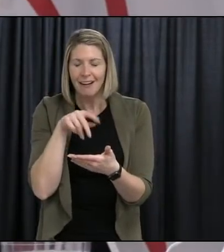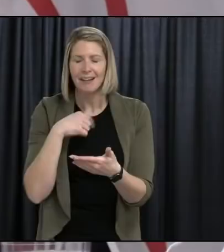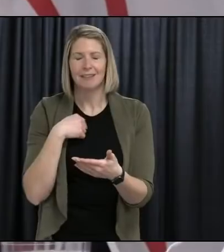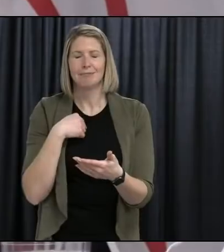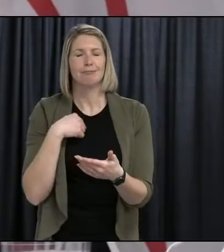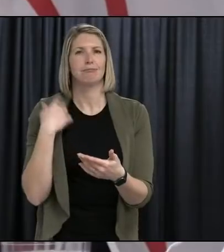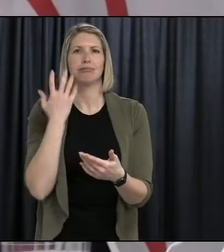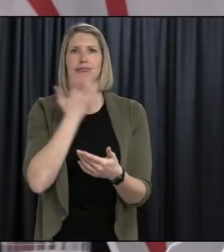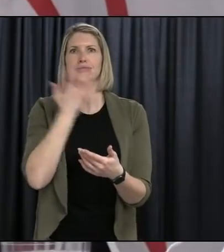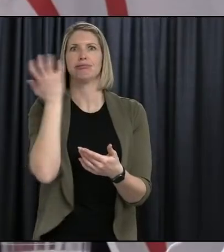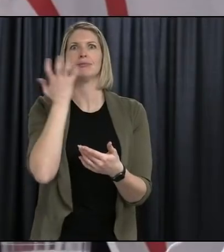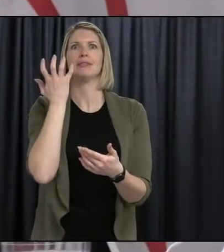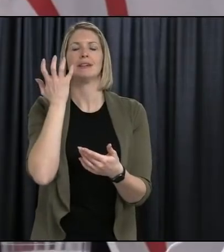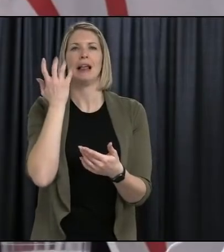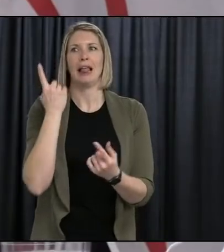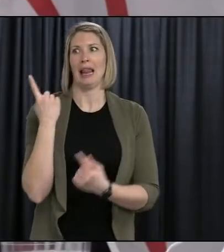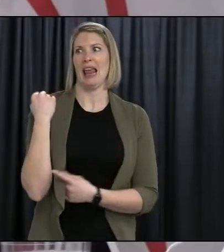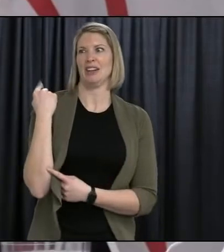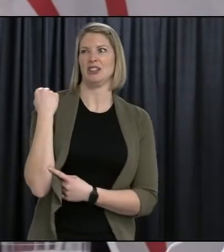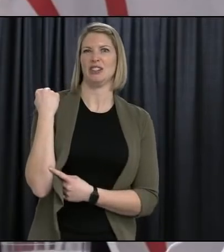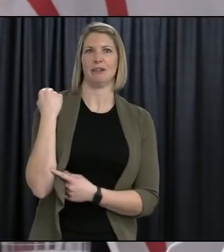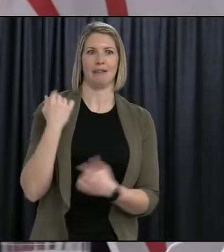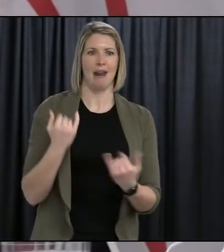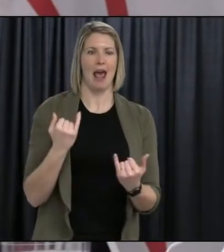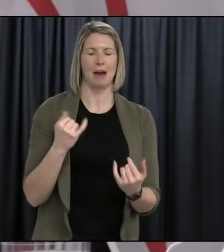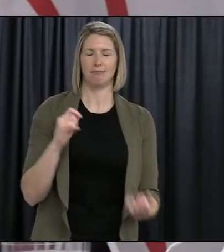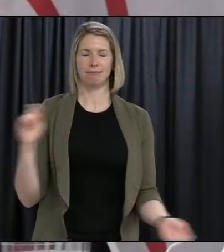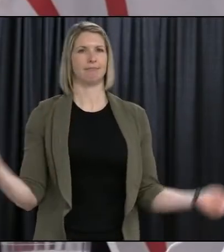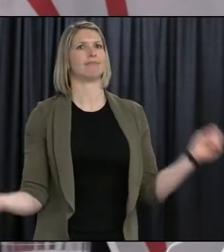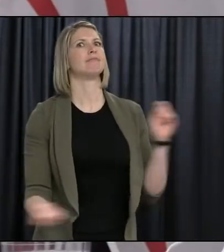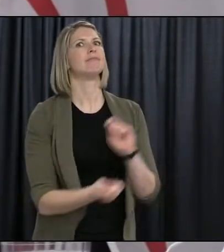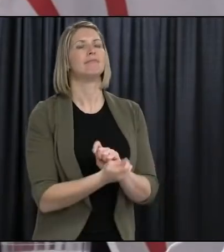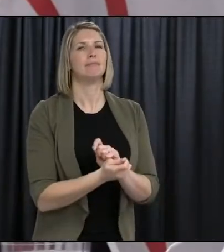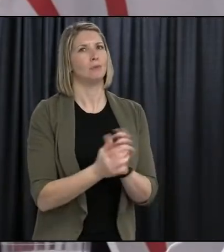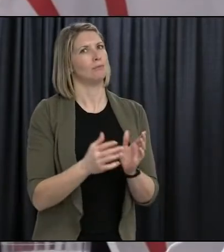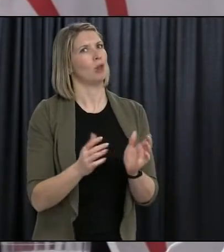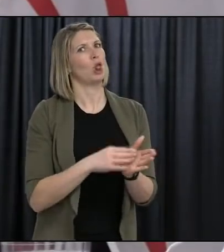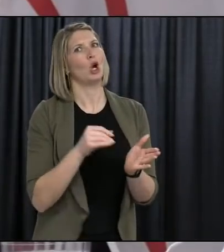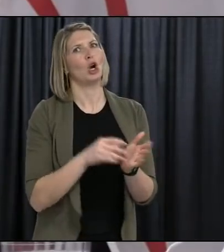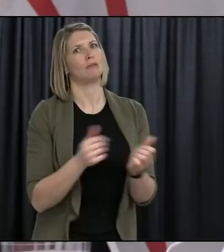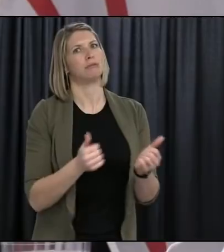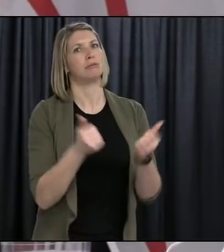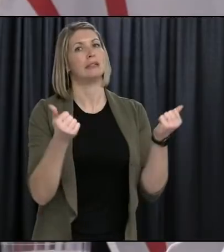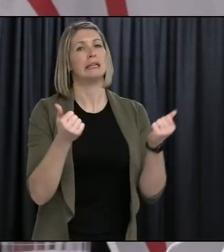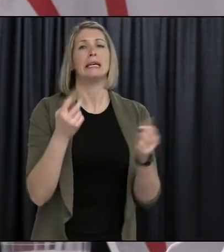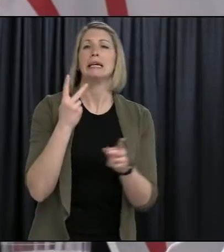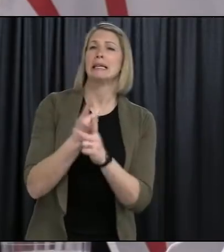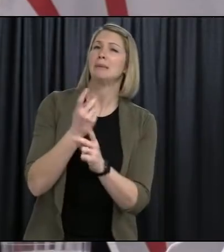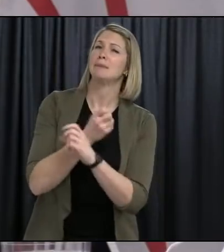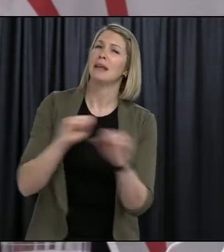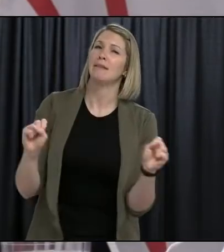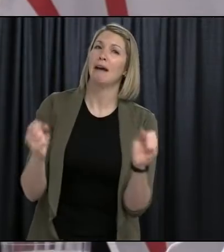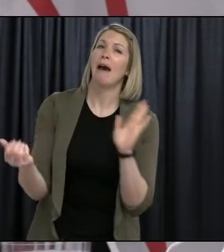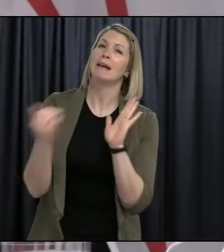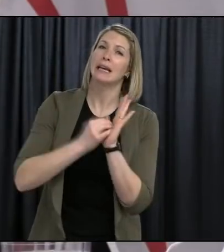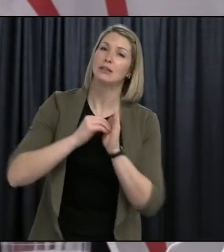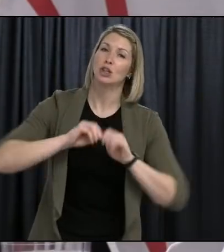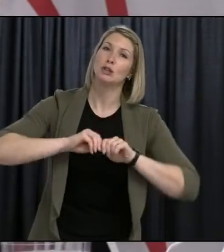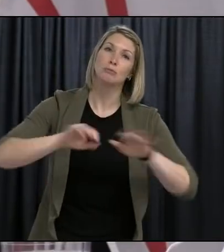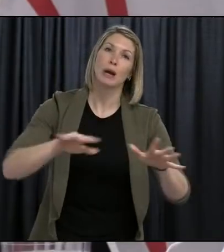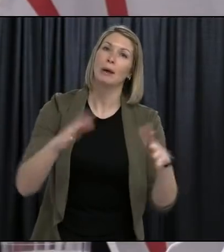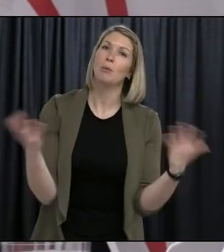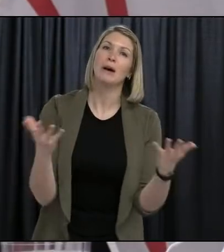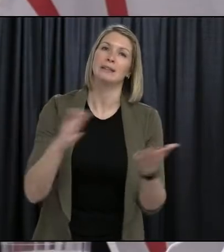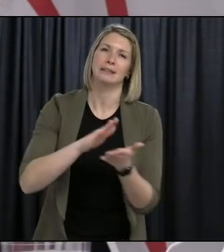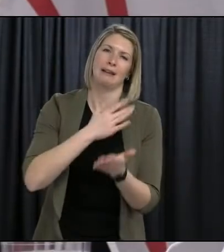learned since the outbreak this time last year. So stay safe, everybody, and let kindness be the only thing that spreads. Thank